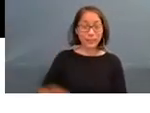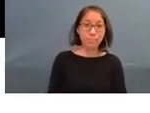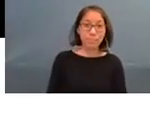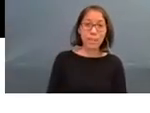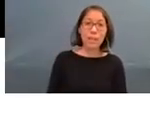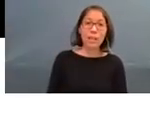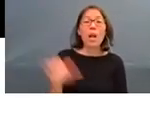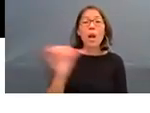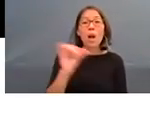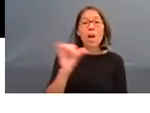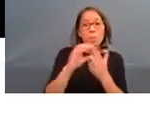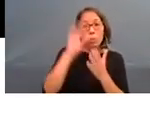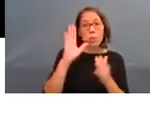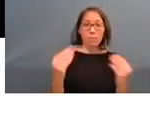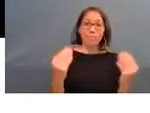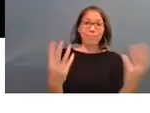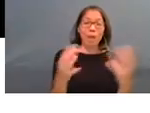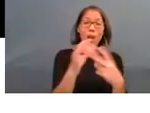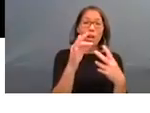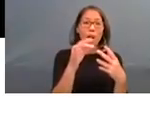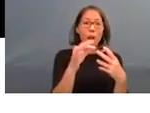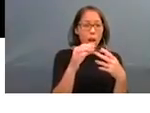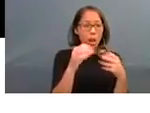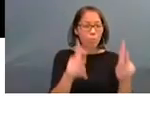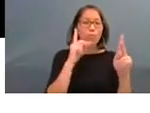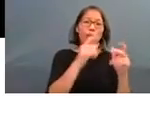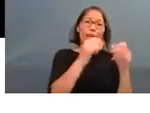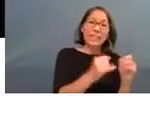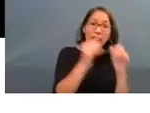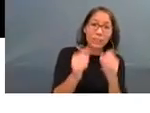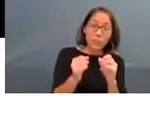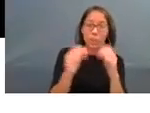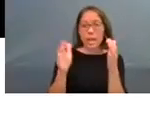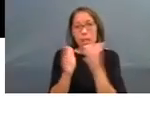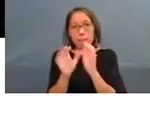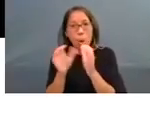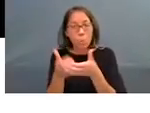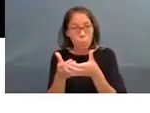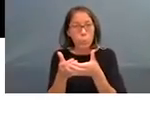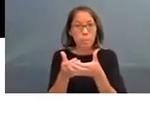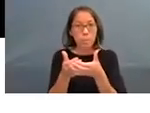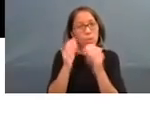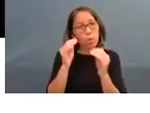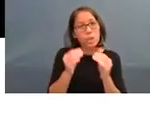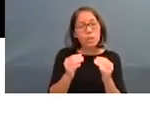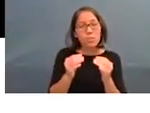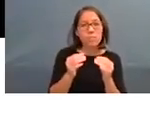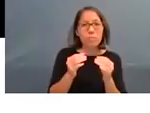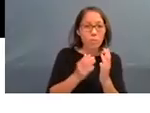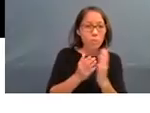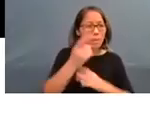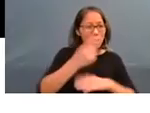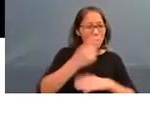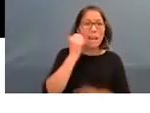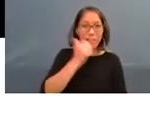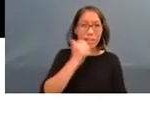that, students are going to be provided the opportunity for individual and small group throughout the day, every single day. So we will